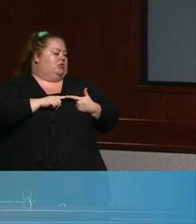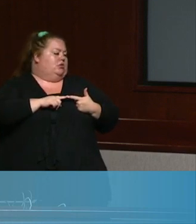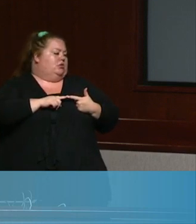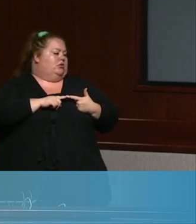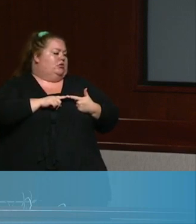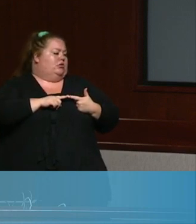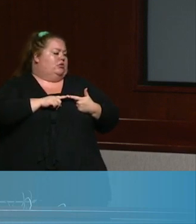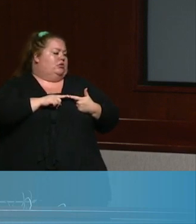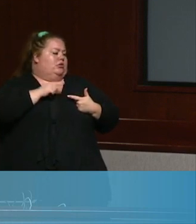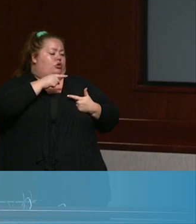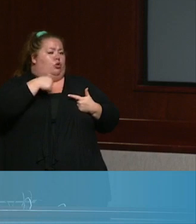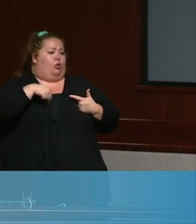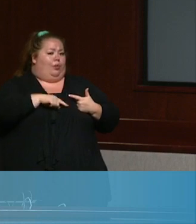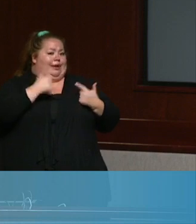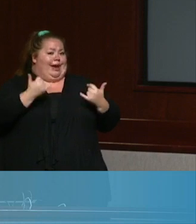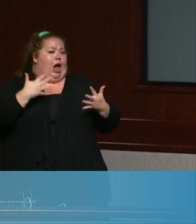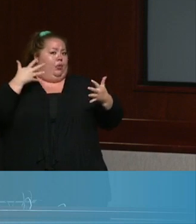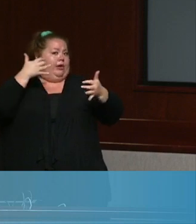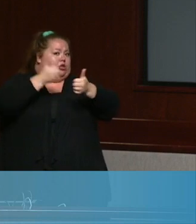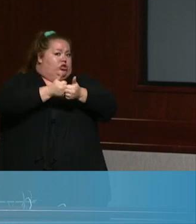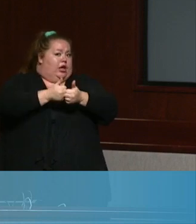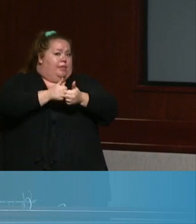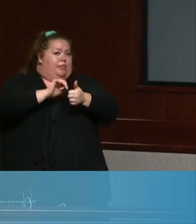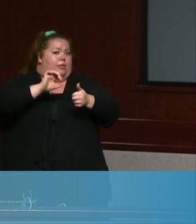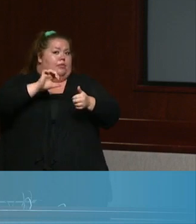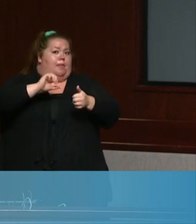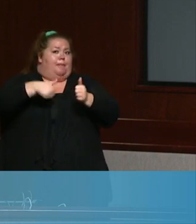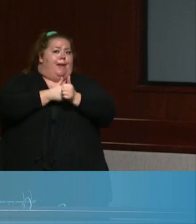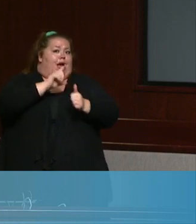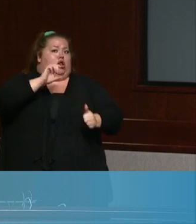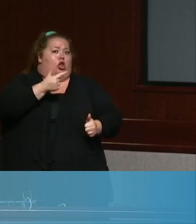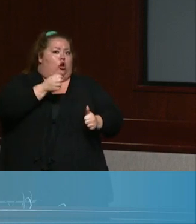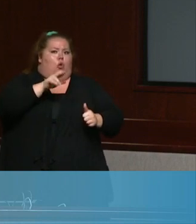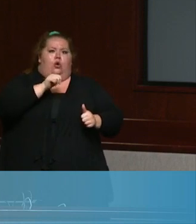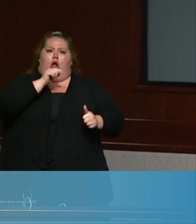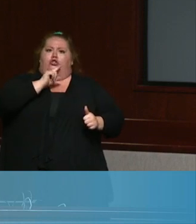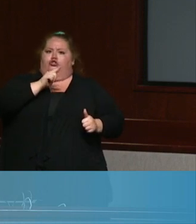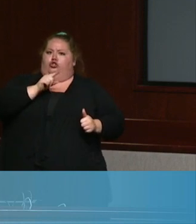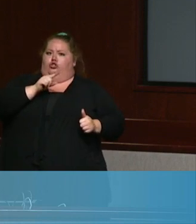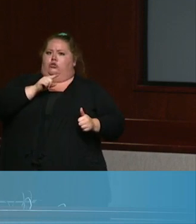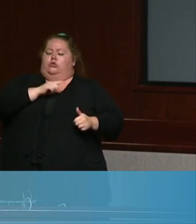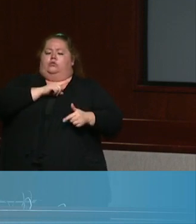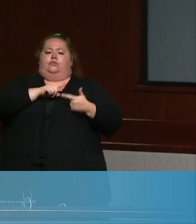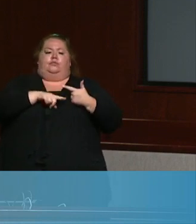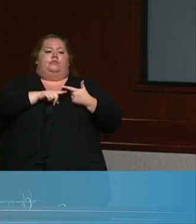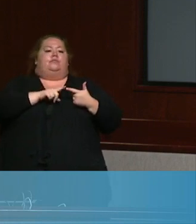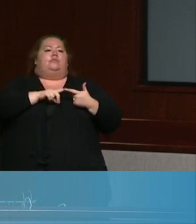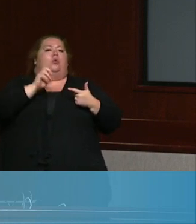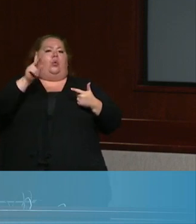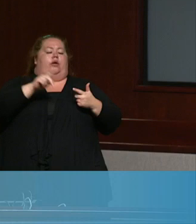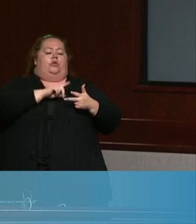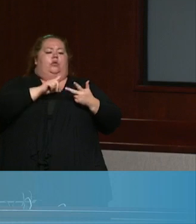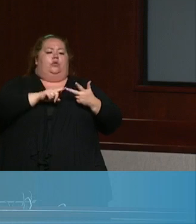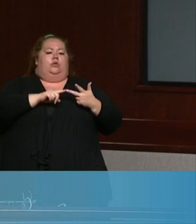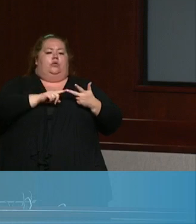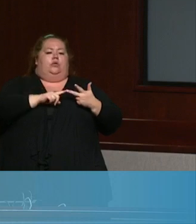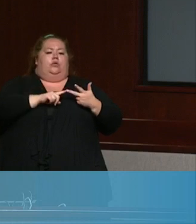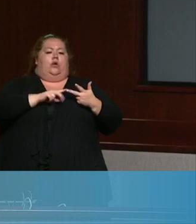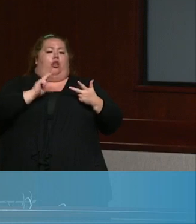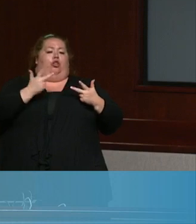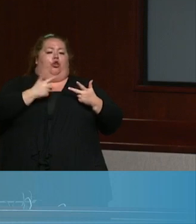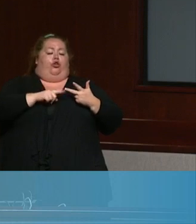of our backlog testing, or are we unsure because of the Cal Ready lab? Okay, and then